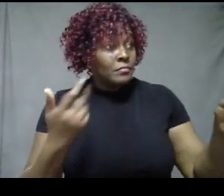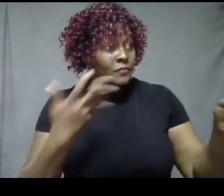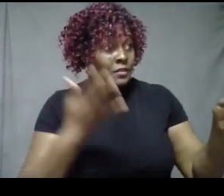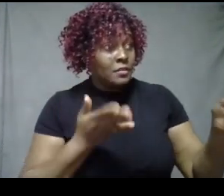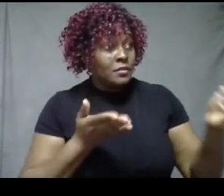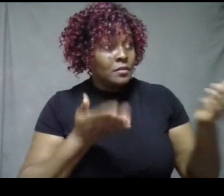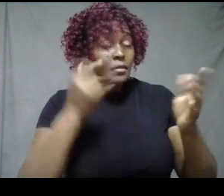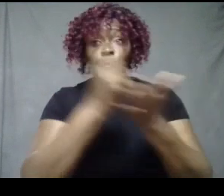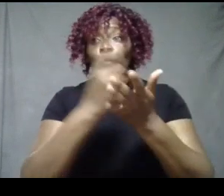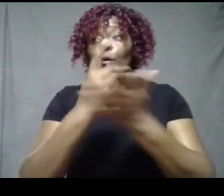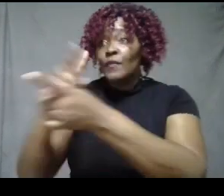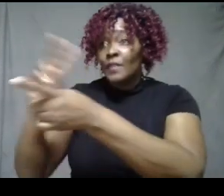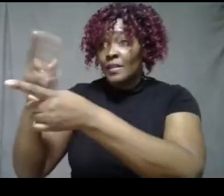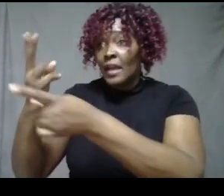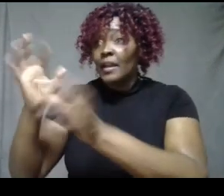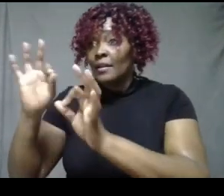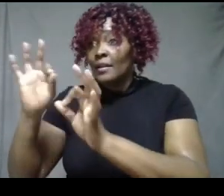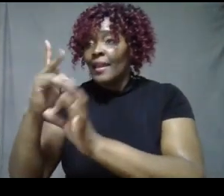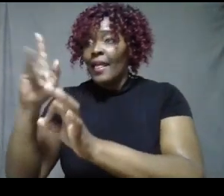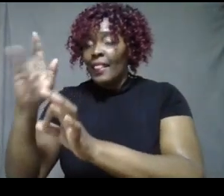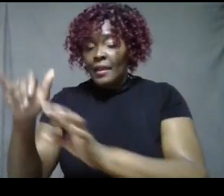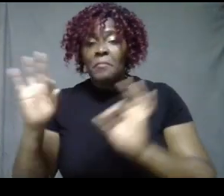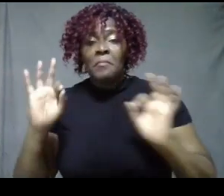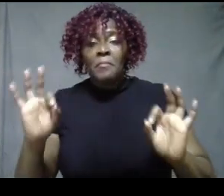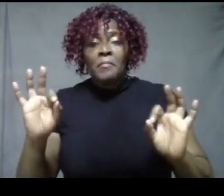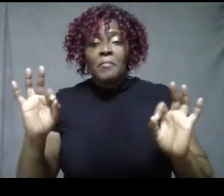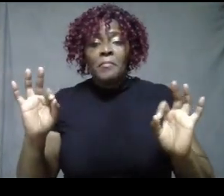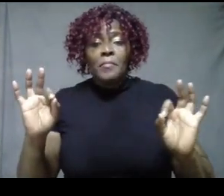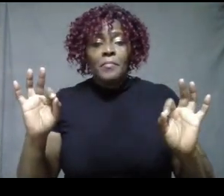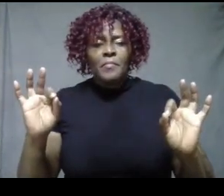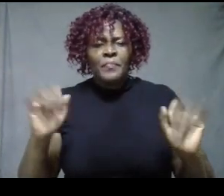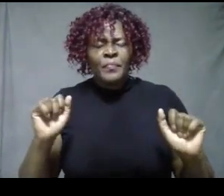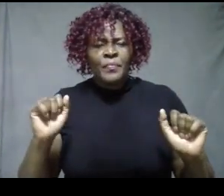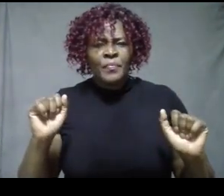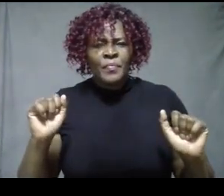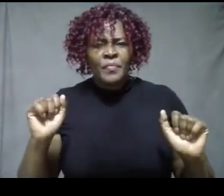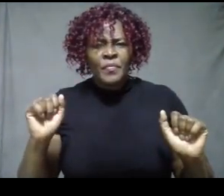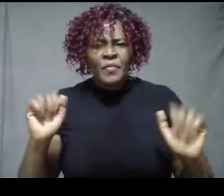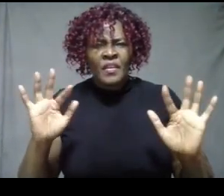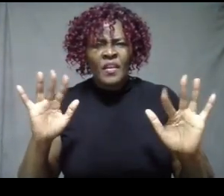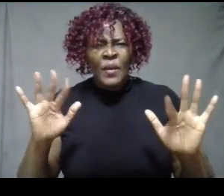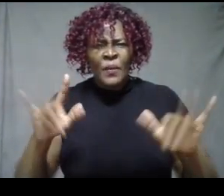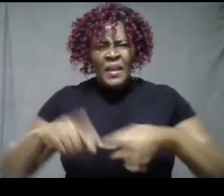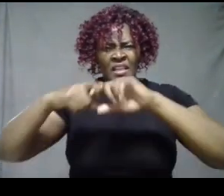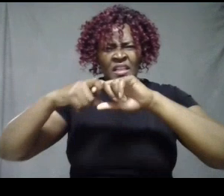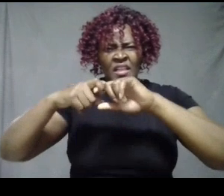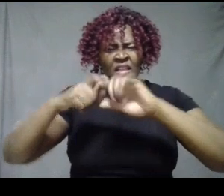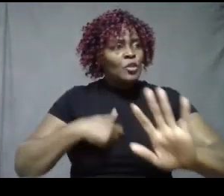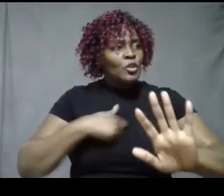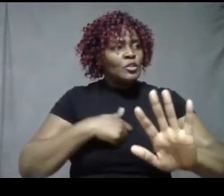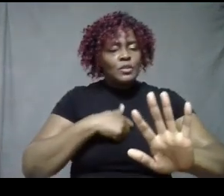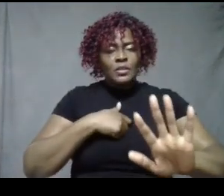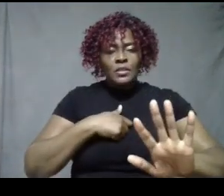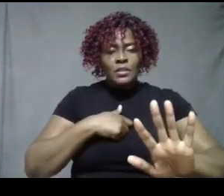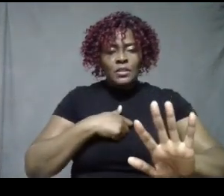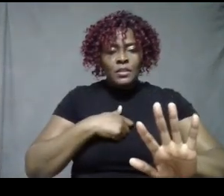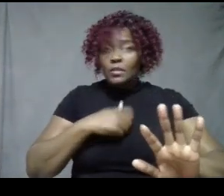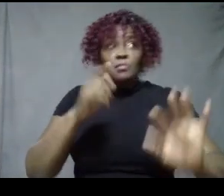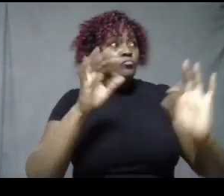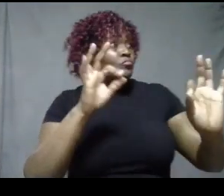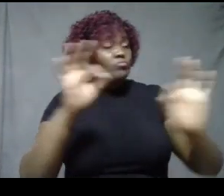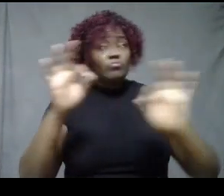we have a second from Commissioner Kelly. I'm sorry. No, I'm going to pause right there. Were there anything else, Commissioner? We're good to go. All